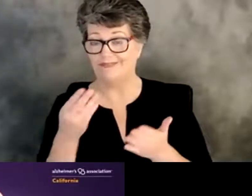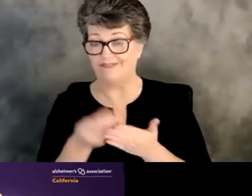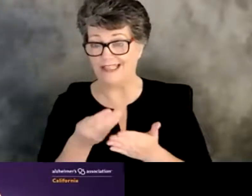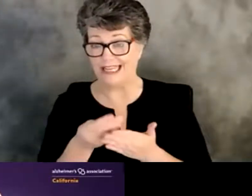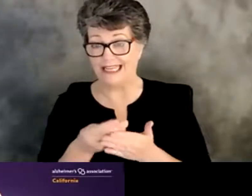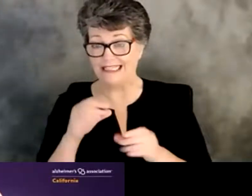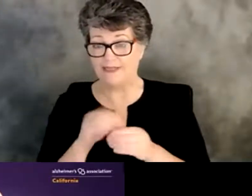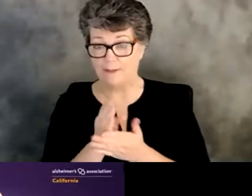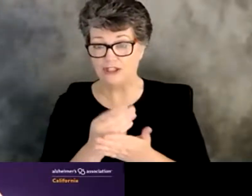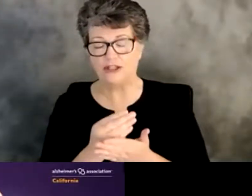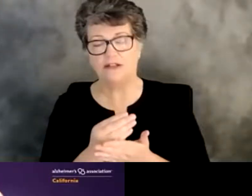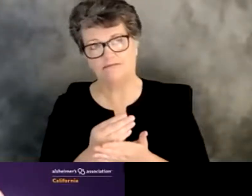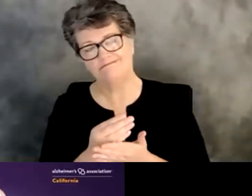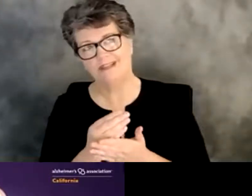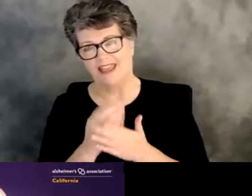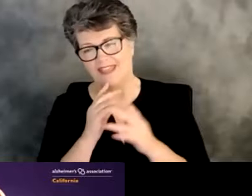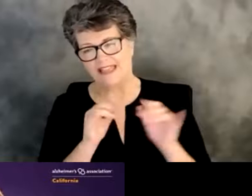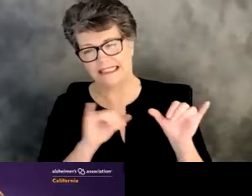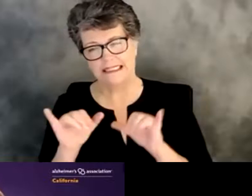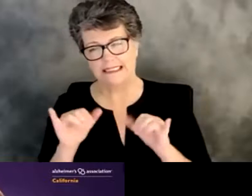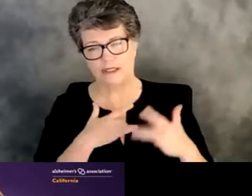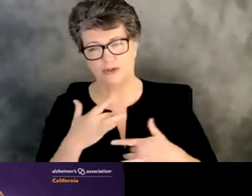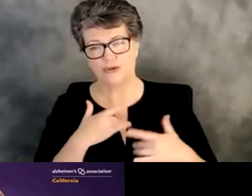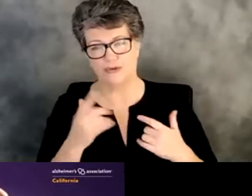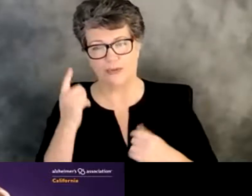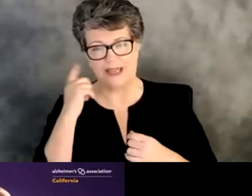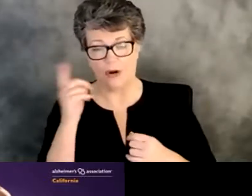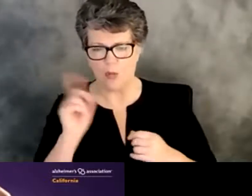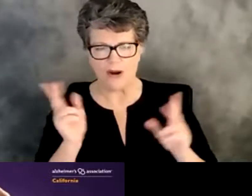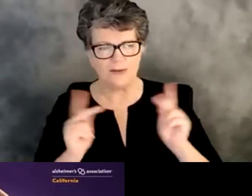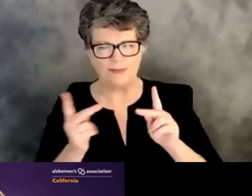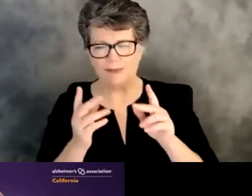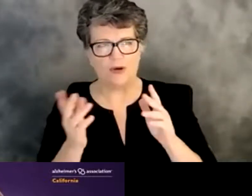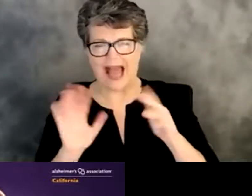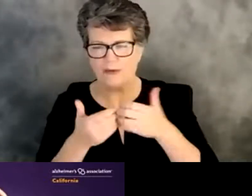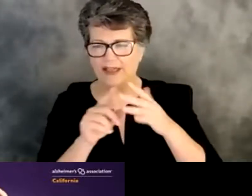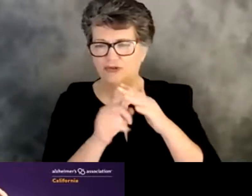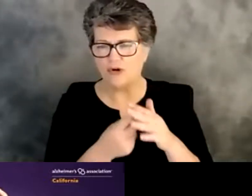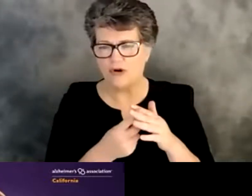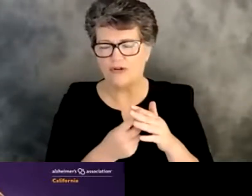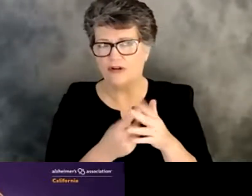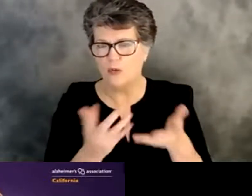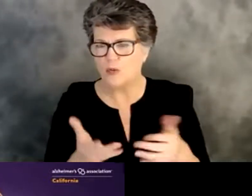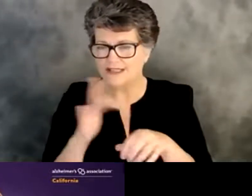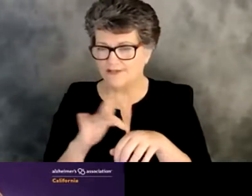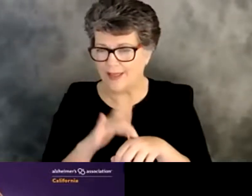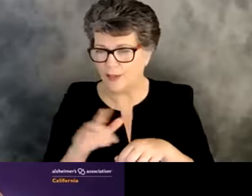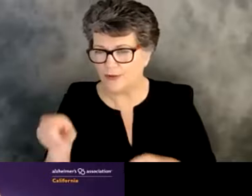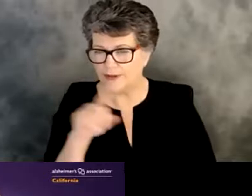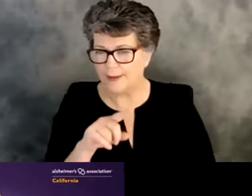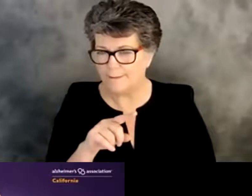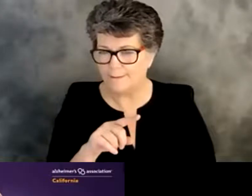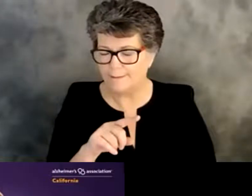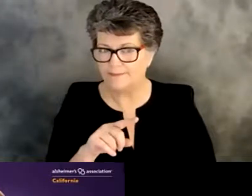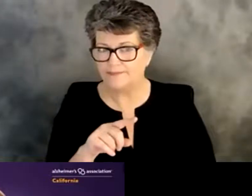consistent concern that we hear is, where do people get started? What's available to them?